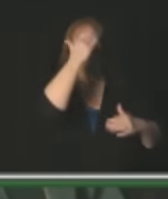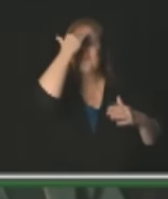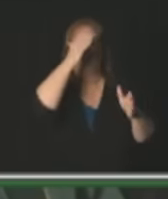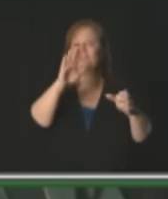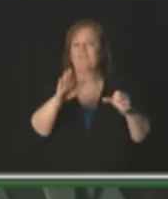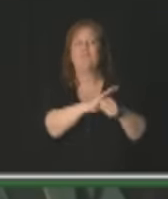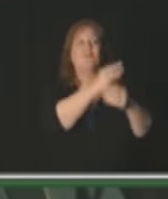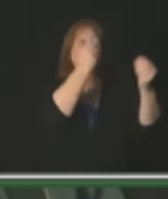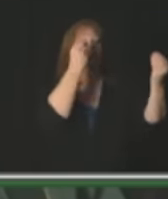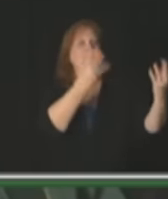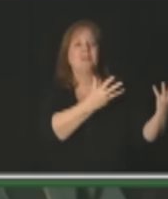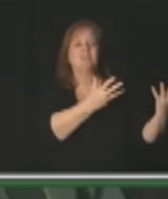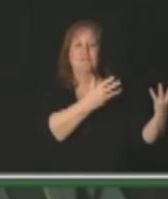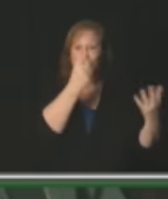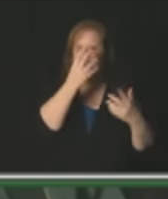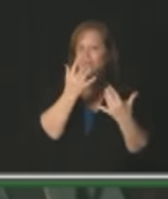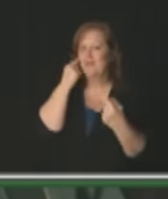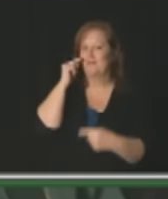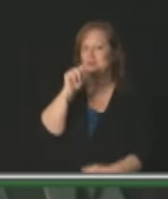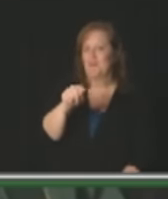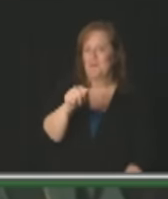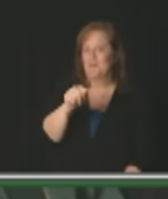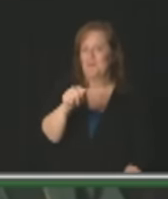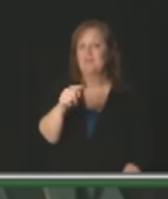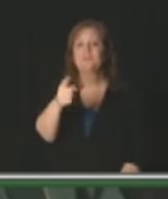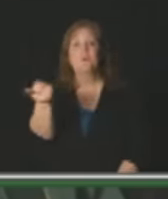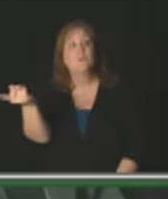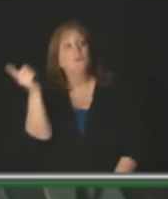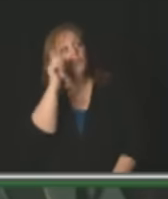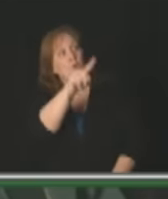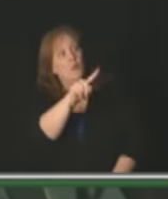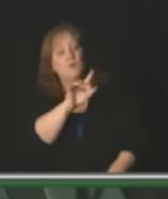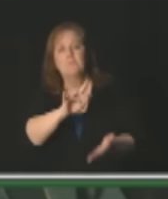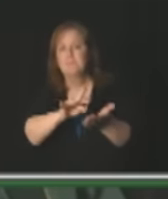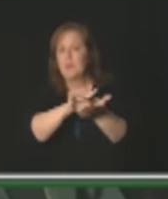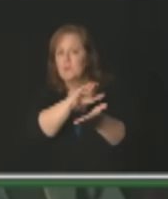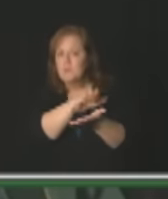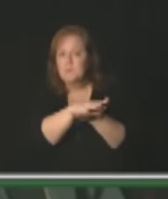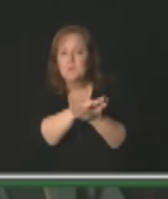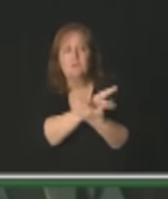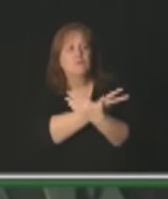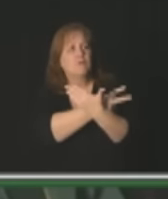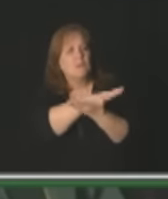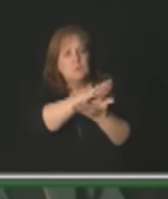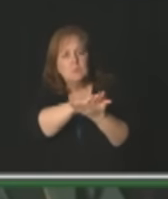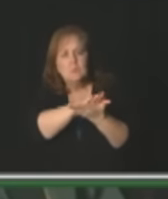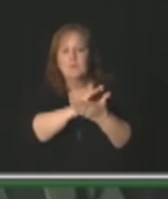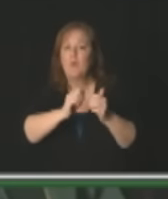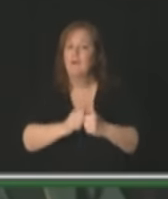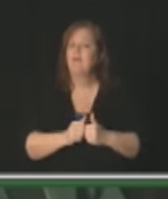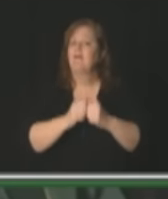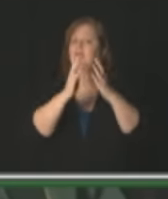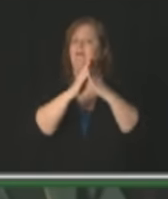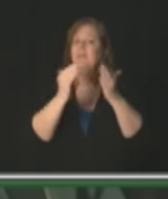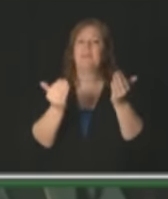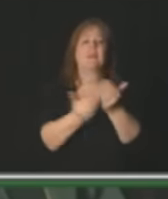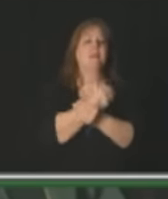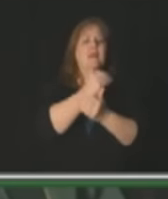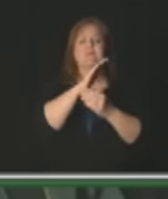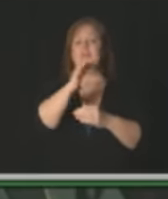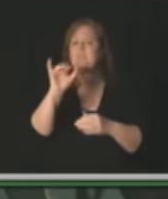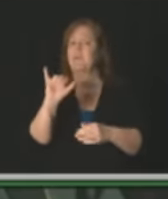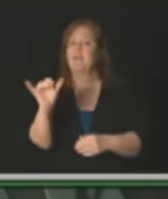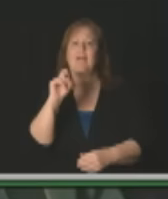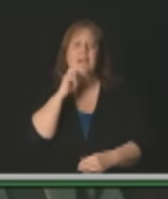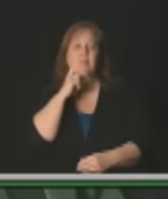quest for that knowledge, be it medical school, graduate school, or even starting the next Apple, I hope